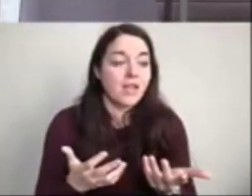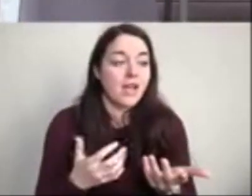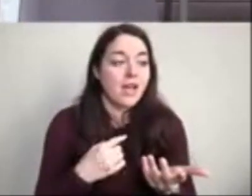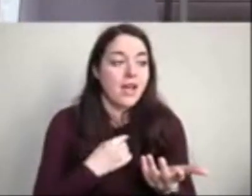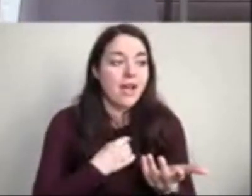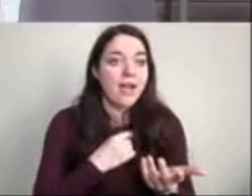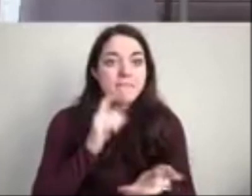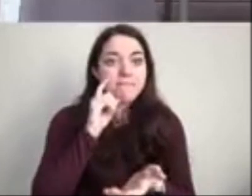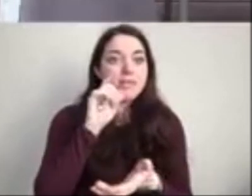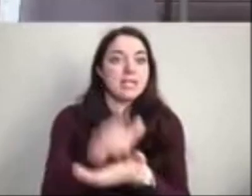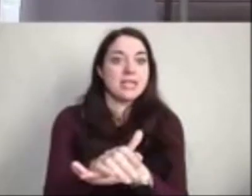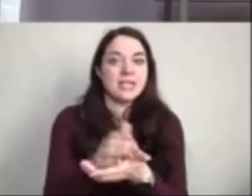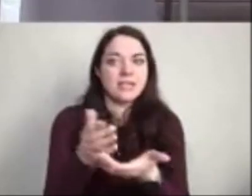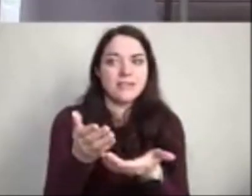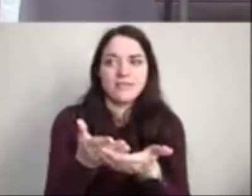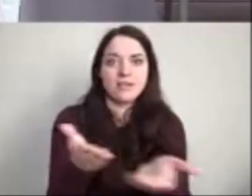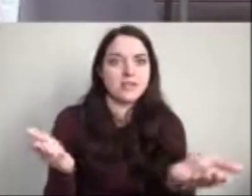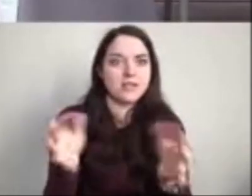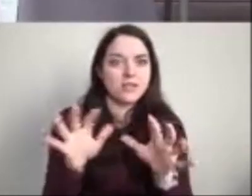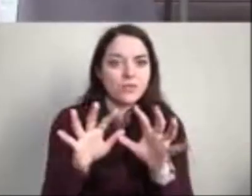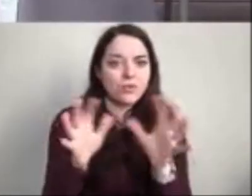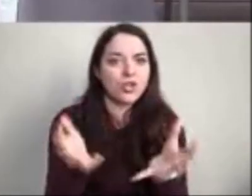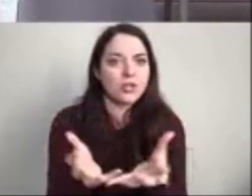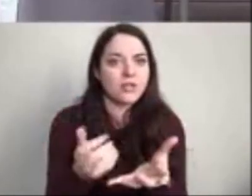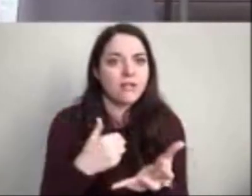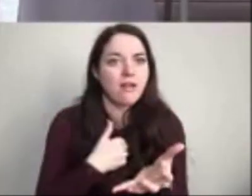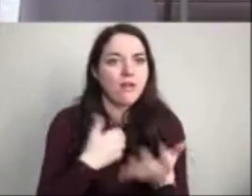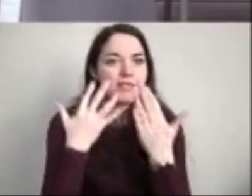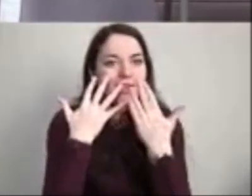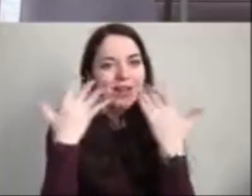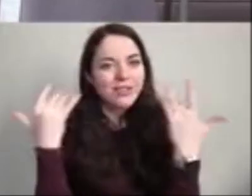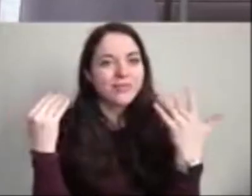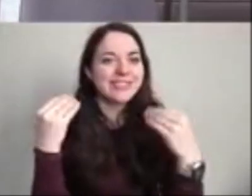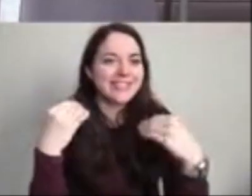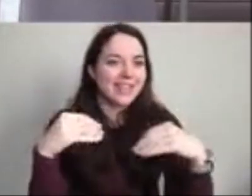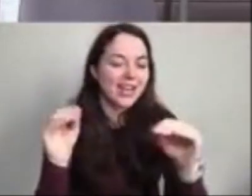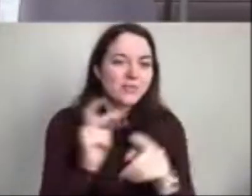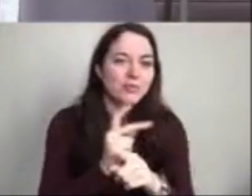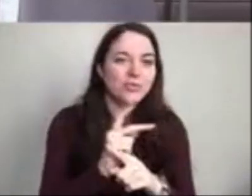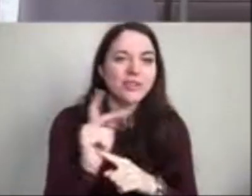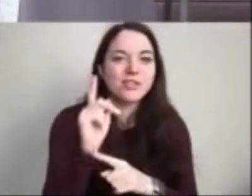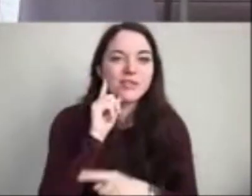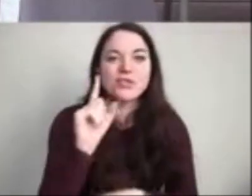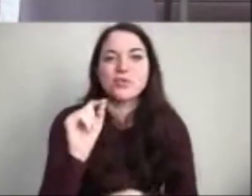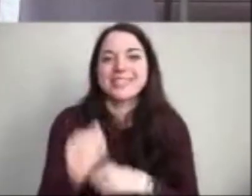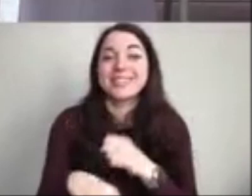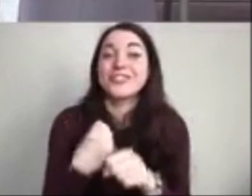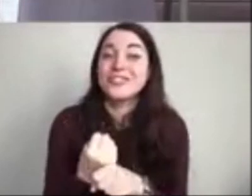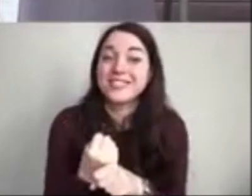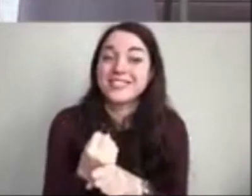I was a hospitality sales professional for 20 plus years.